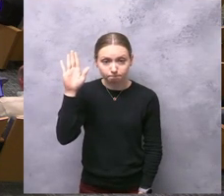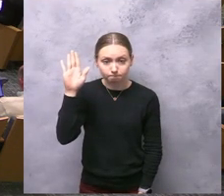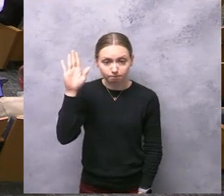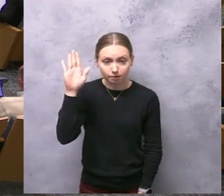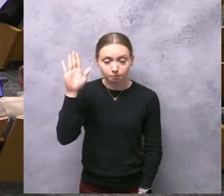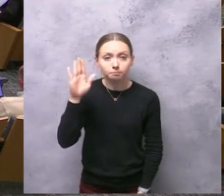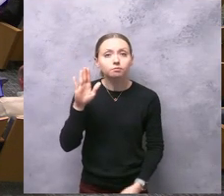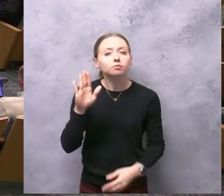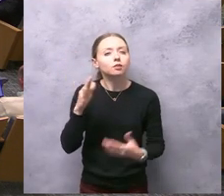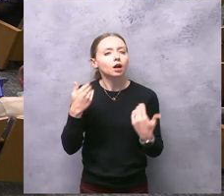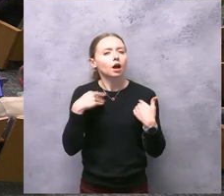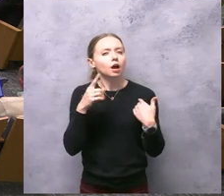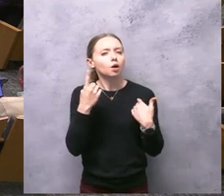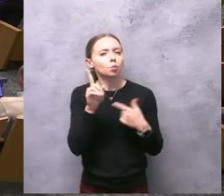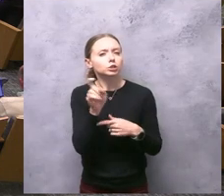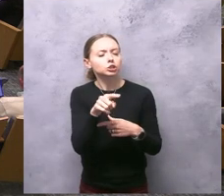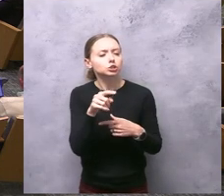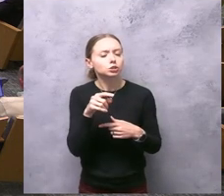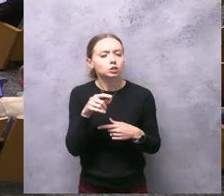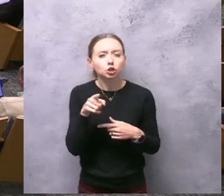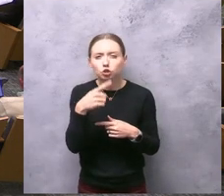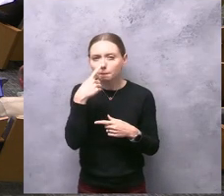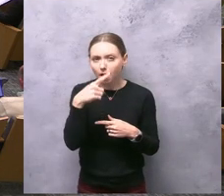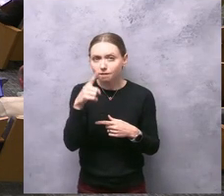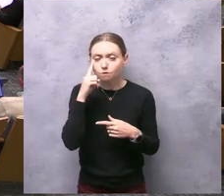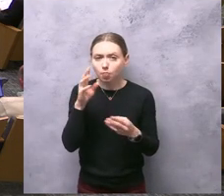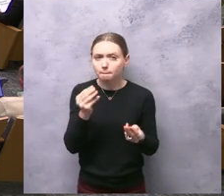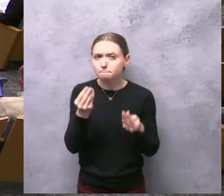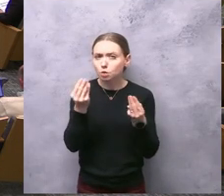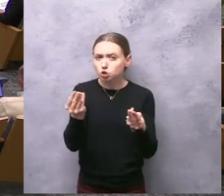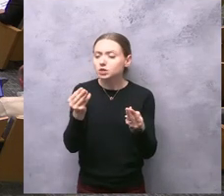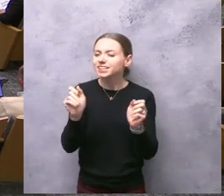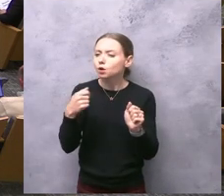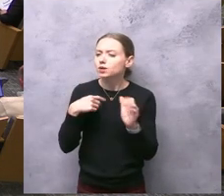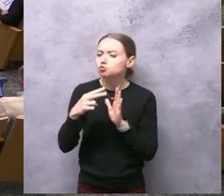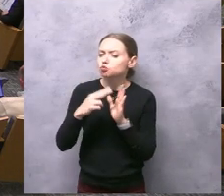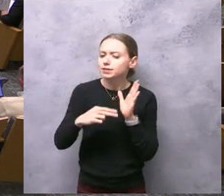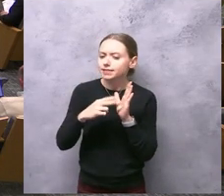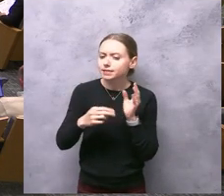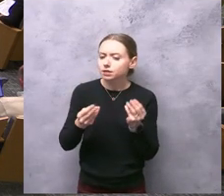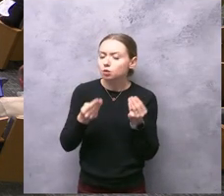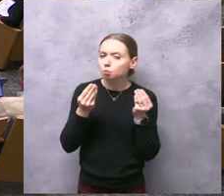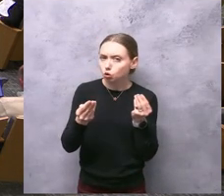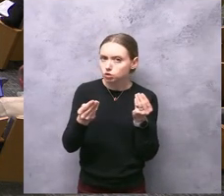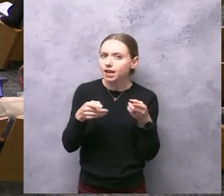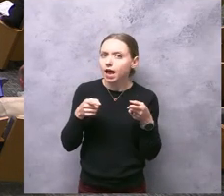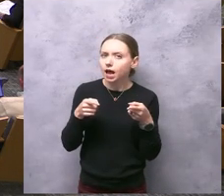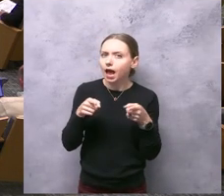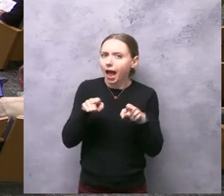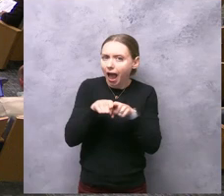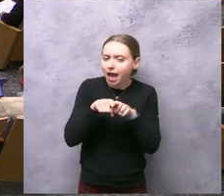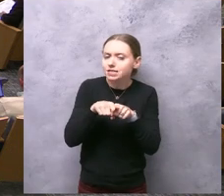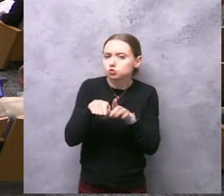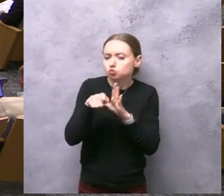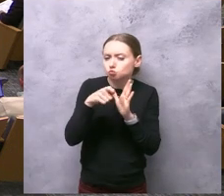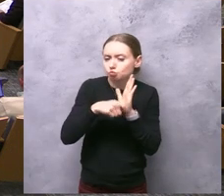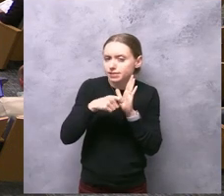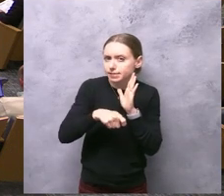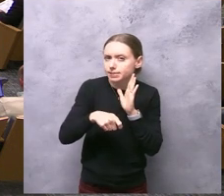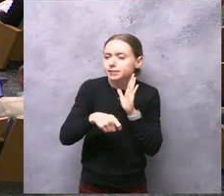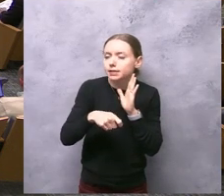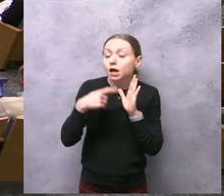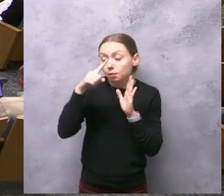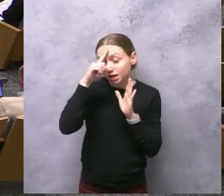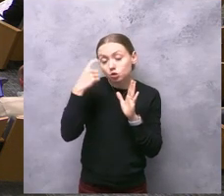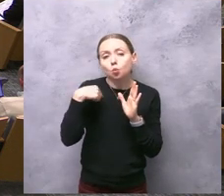May I just ask you one thing? Do you mind on the motion to make sure we read the motion as it's written, only because we